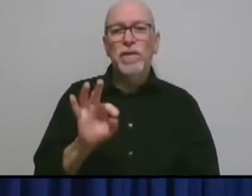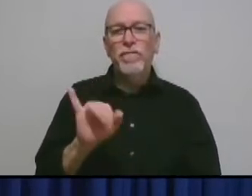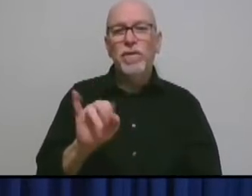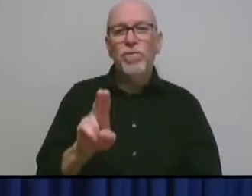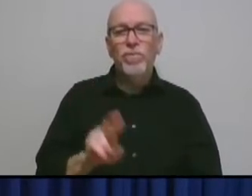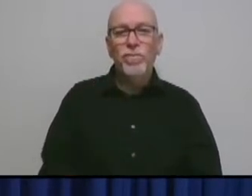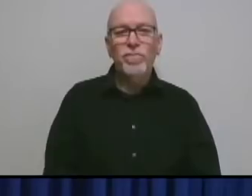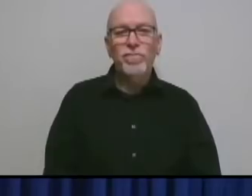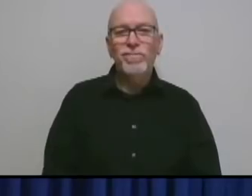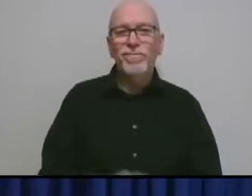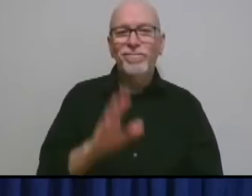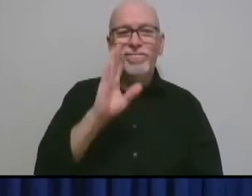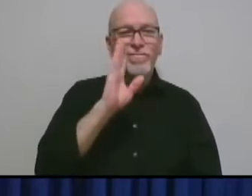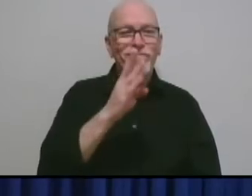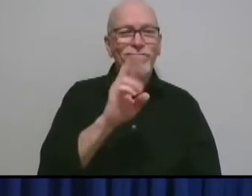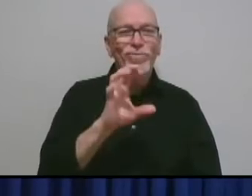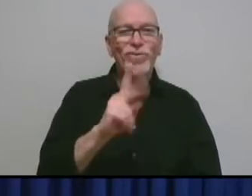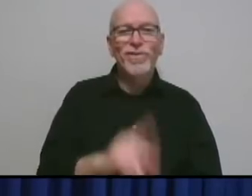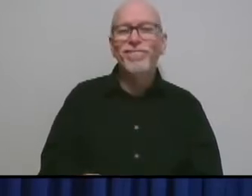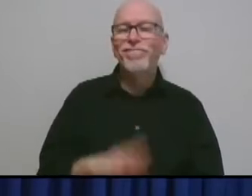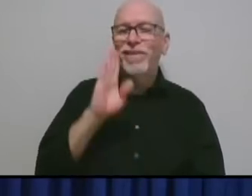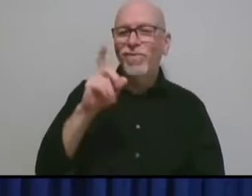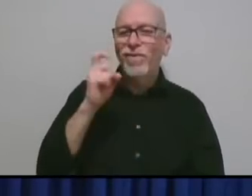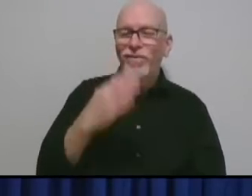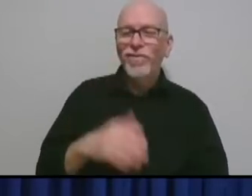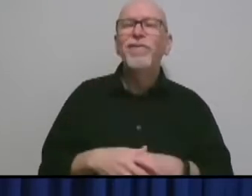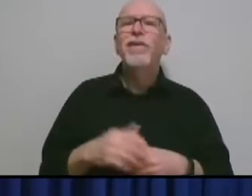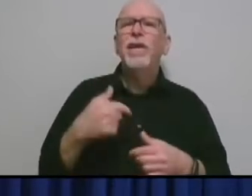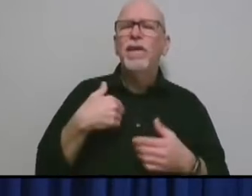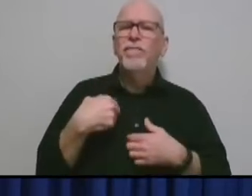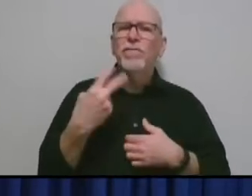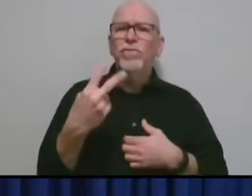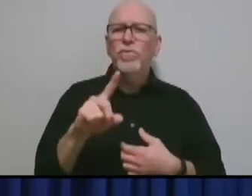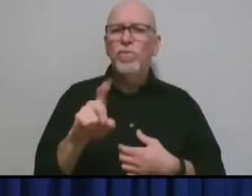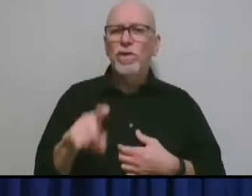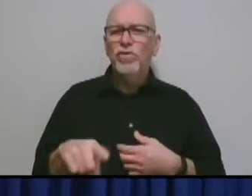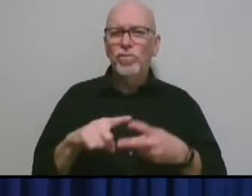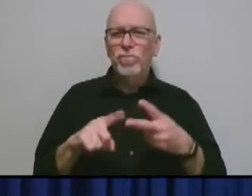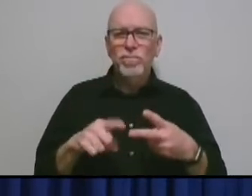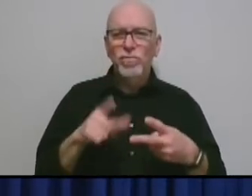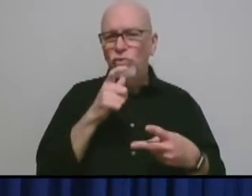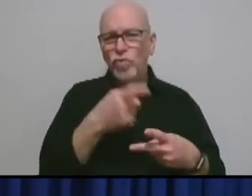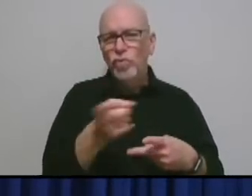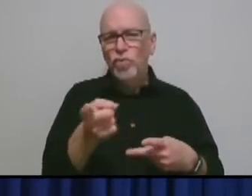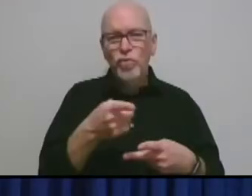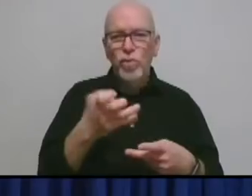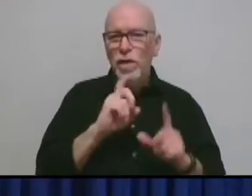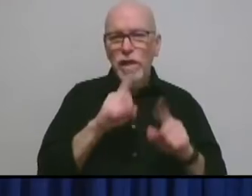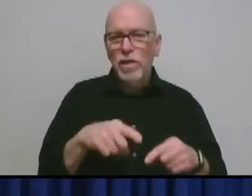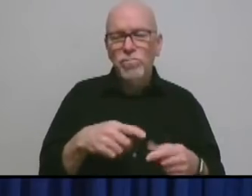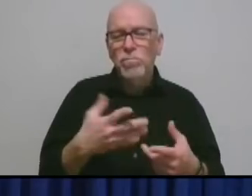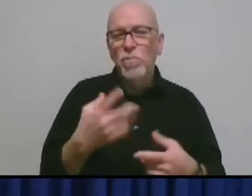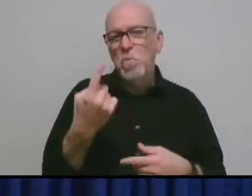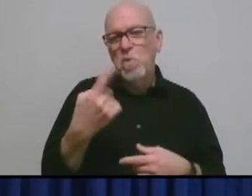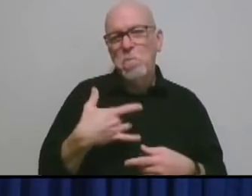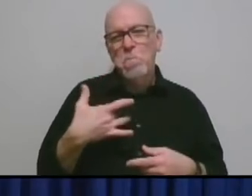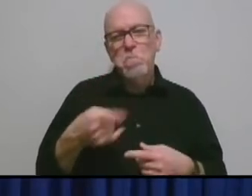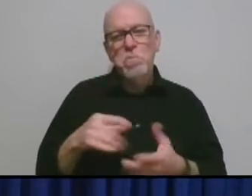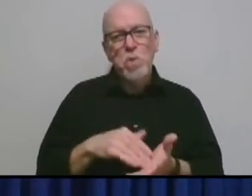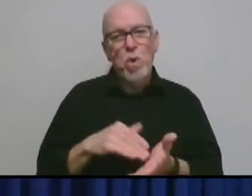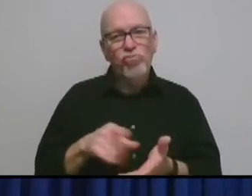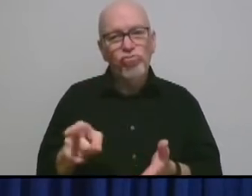good afternoon. Good afternoon, Governor. I have two questions. I'm not sure who wants to take these, but I know one is probably going to be for the